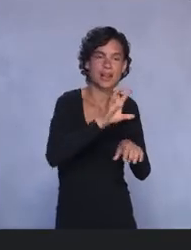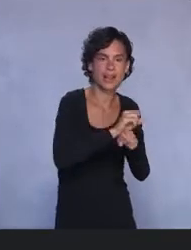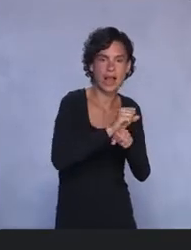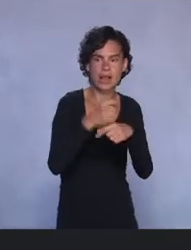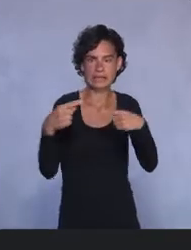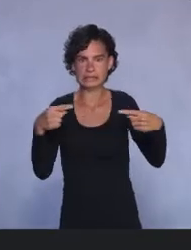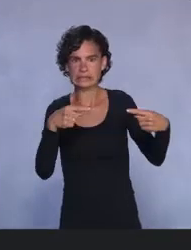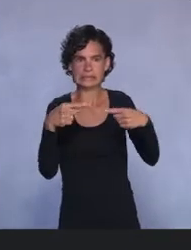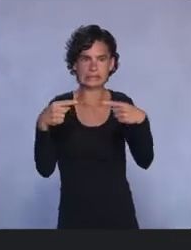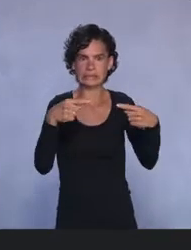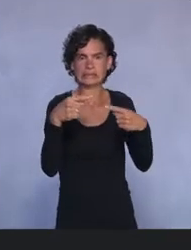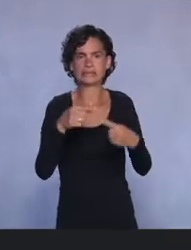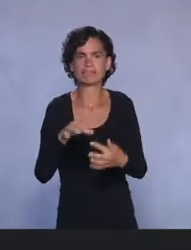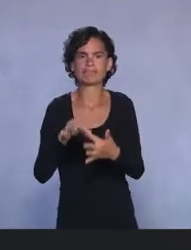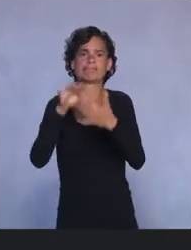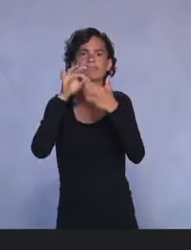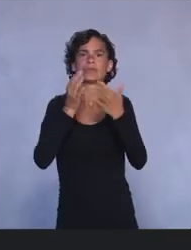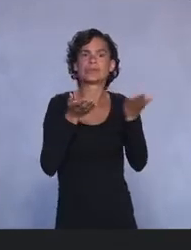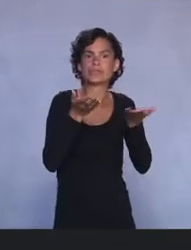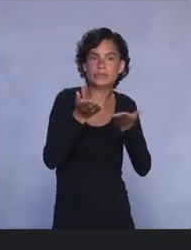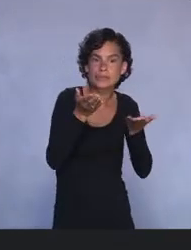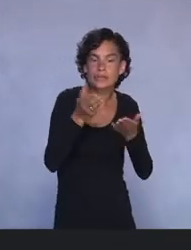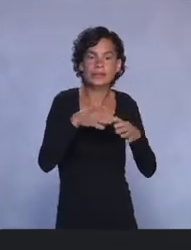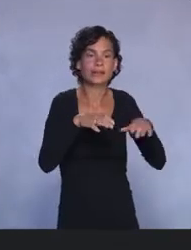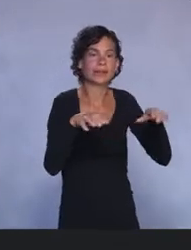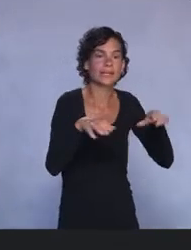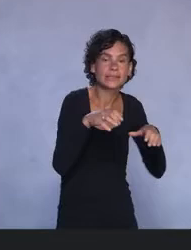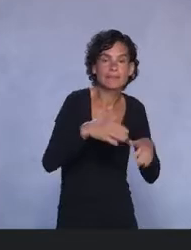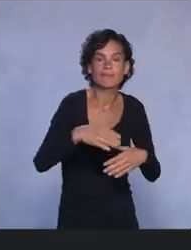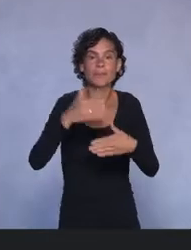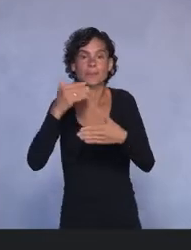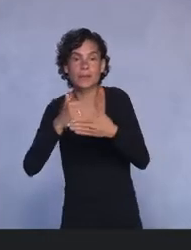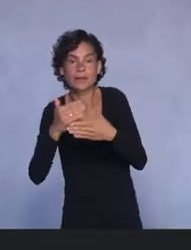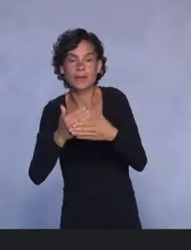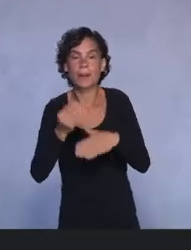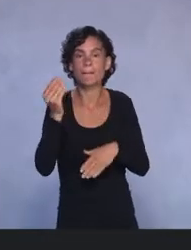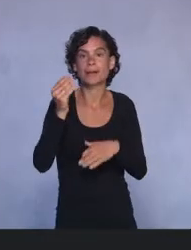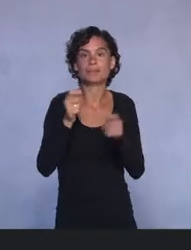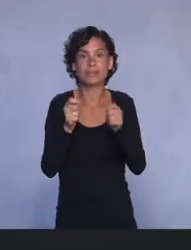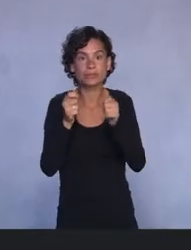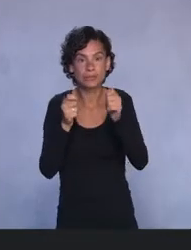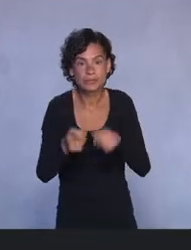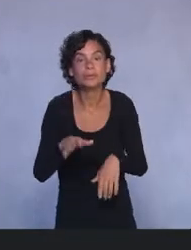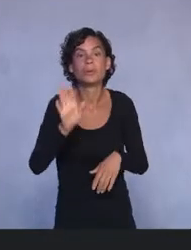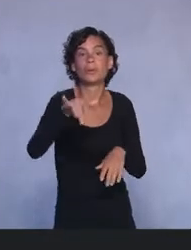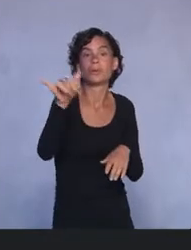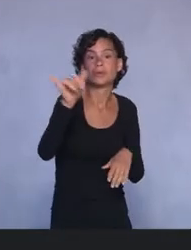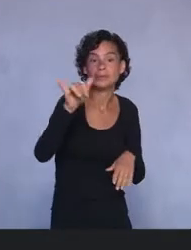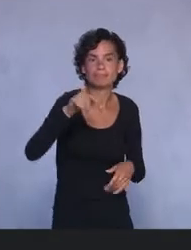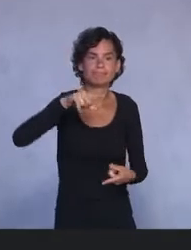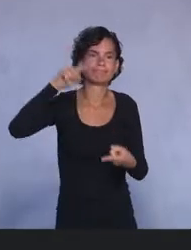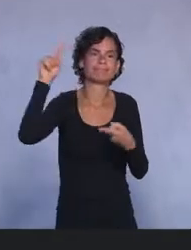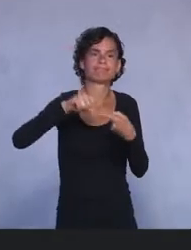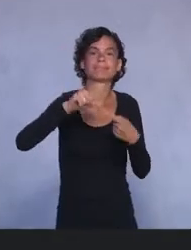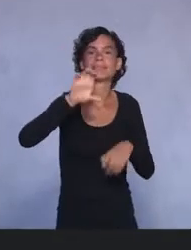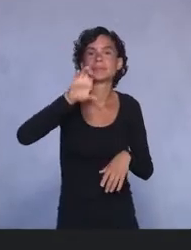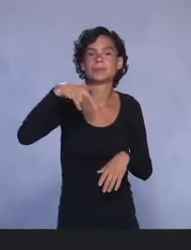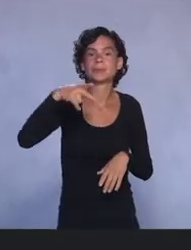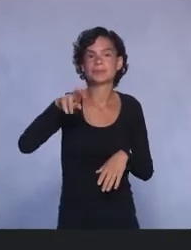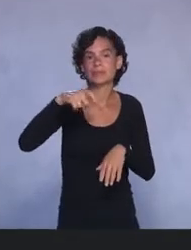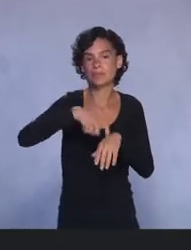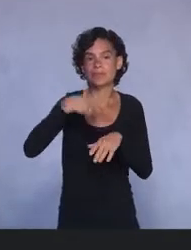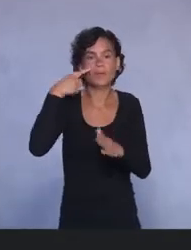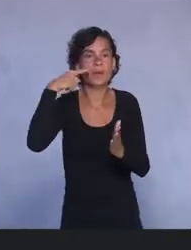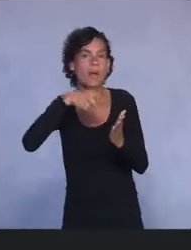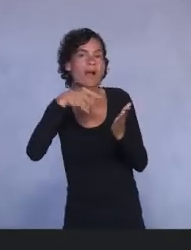services such as Activity, Window, and Package Manager. And the team also reduced the CPU time of Android's system server by